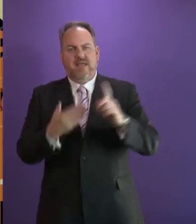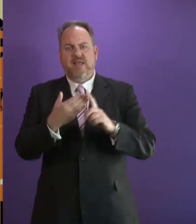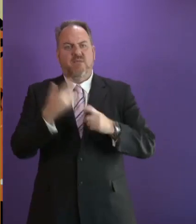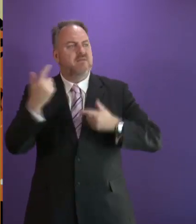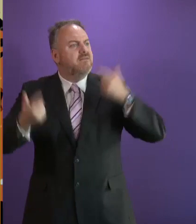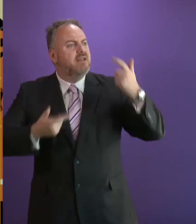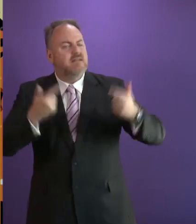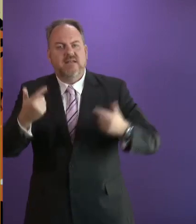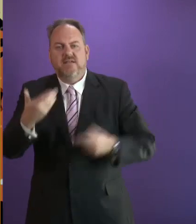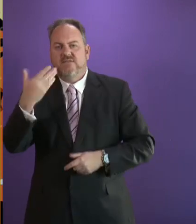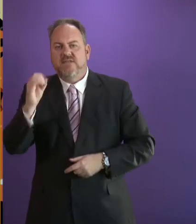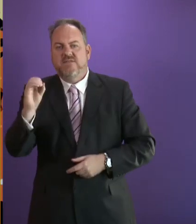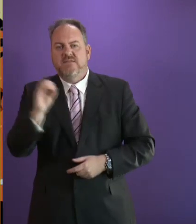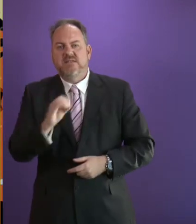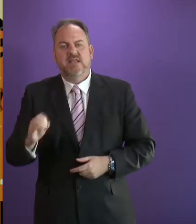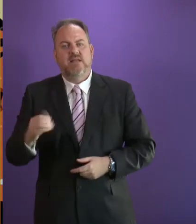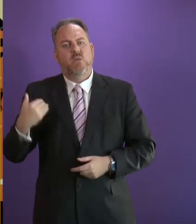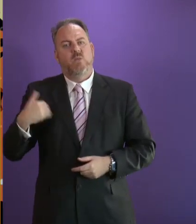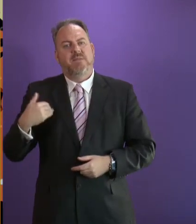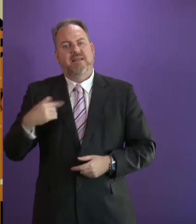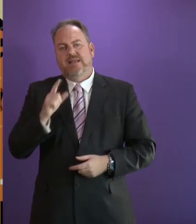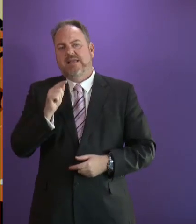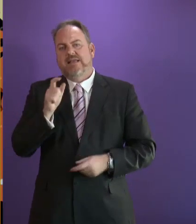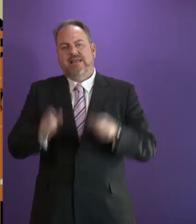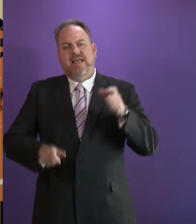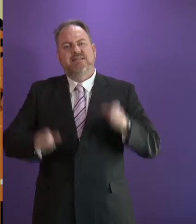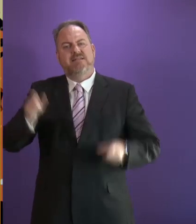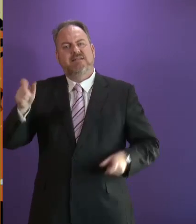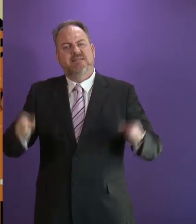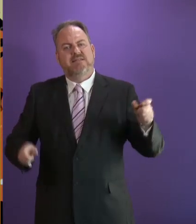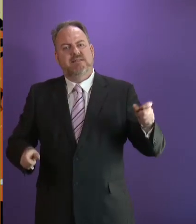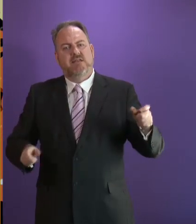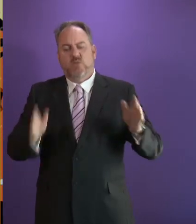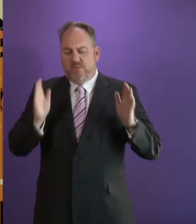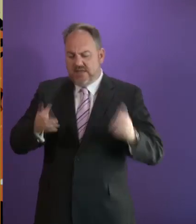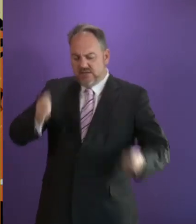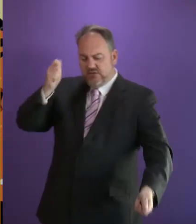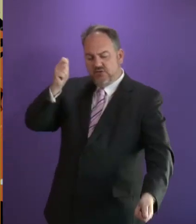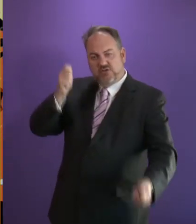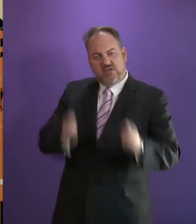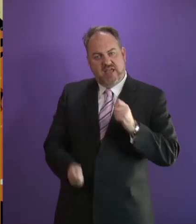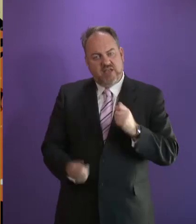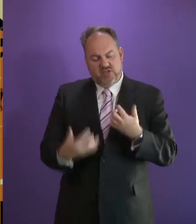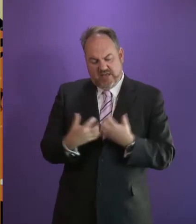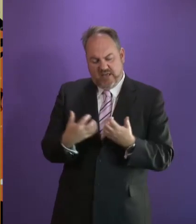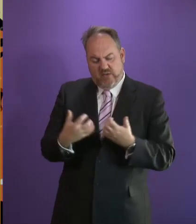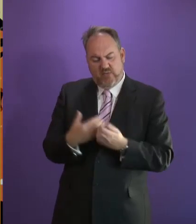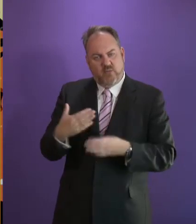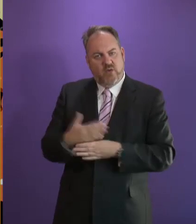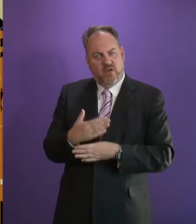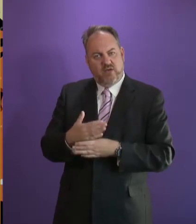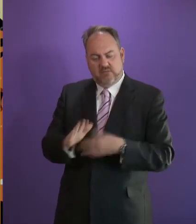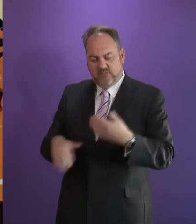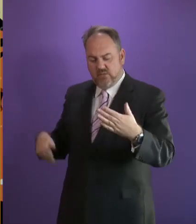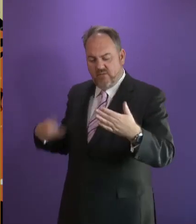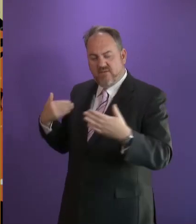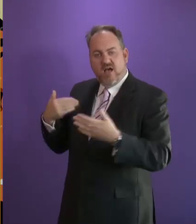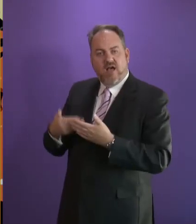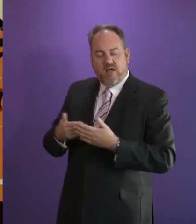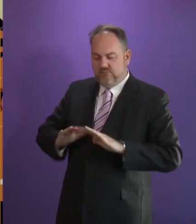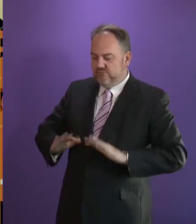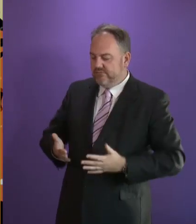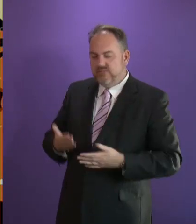find 50% women candidates. You have to change how you do things right now because it hasn't been working for women.